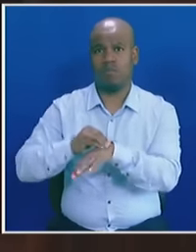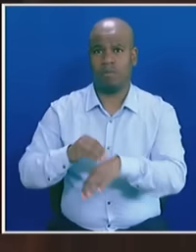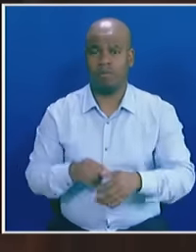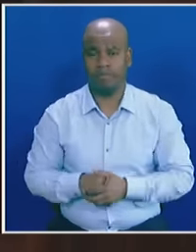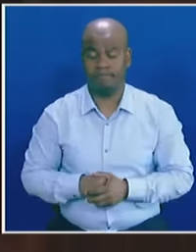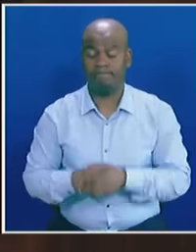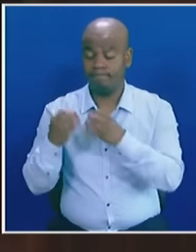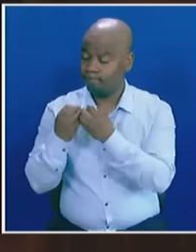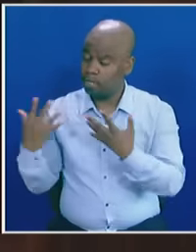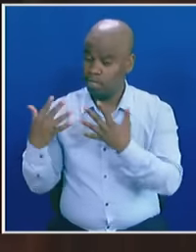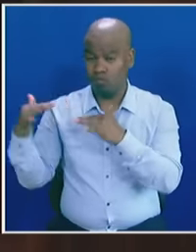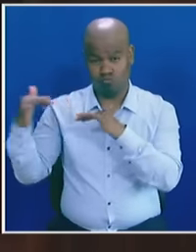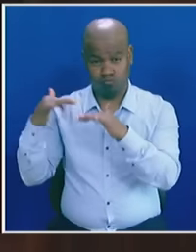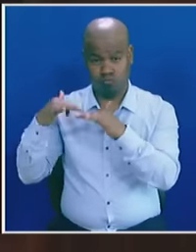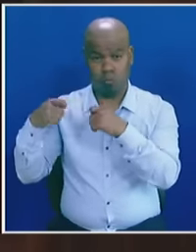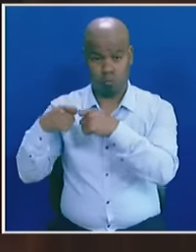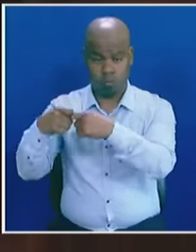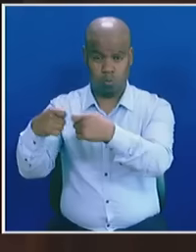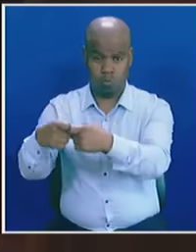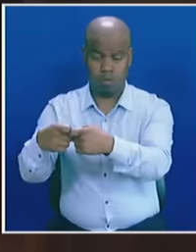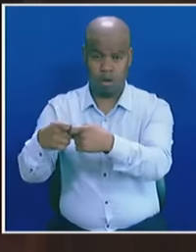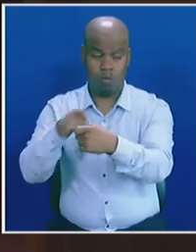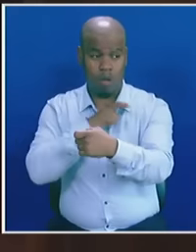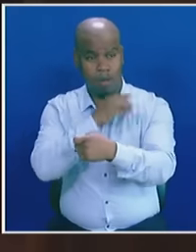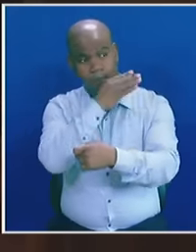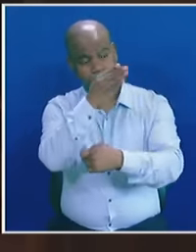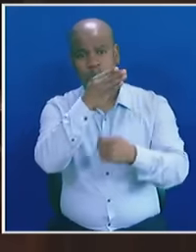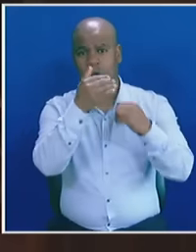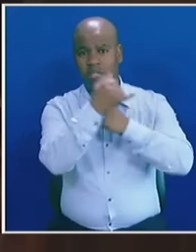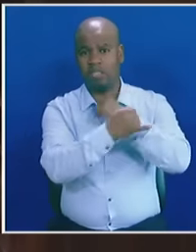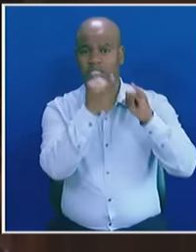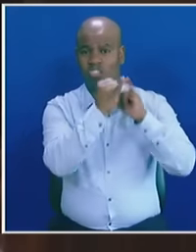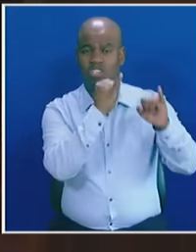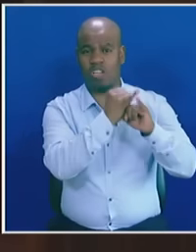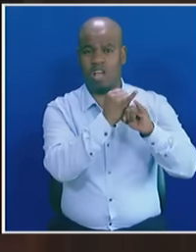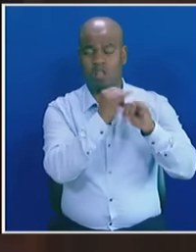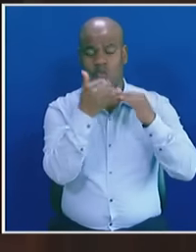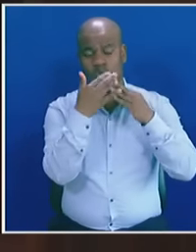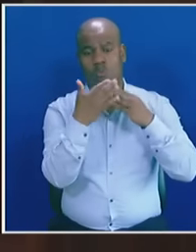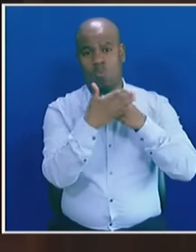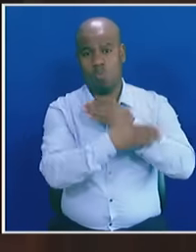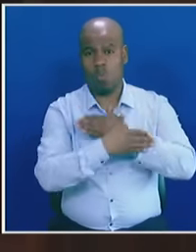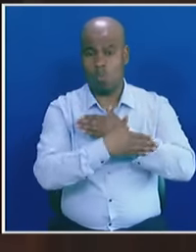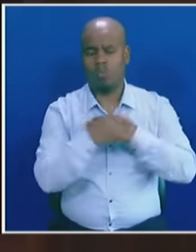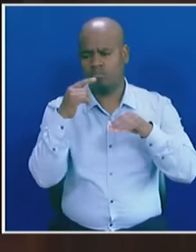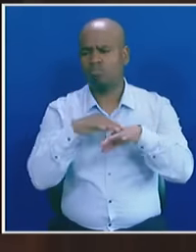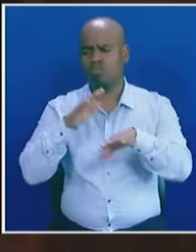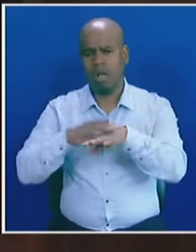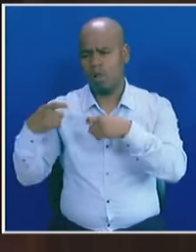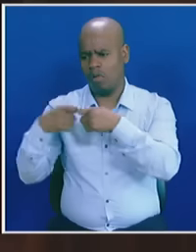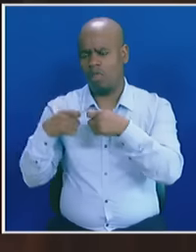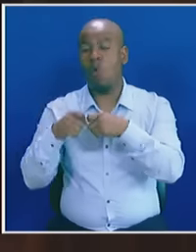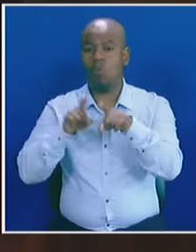Many are the battles that the international community will win against terrorism. But